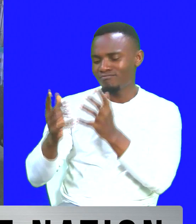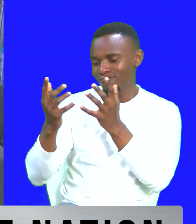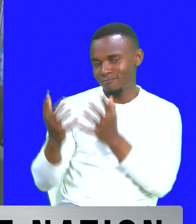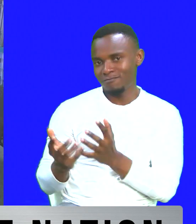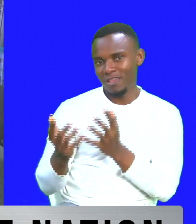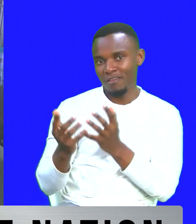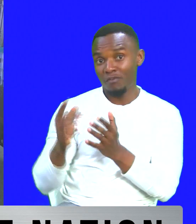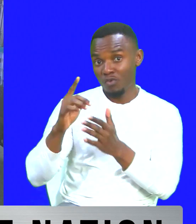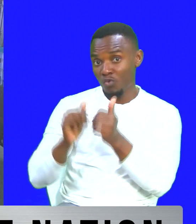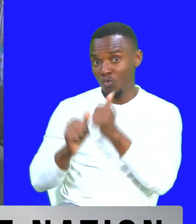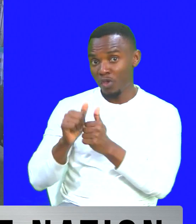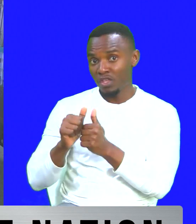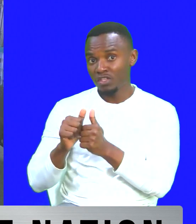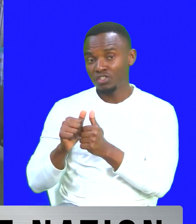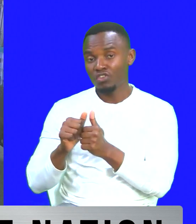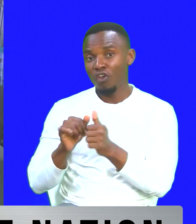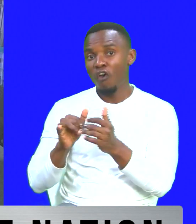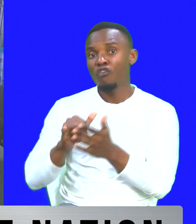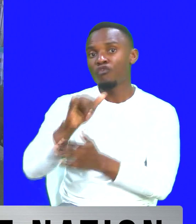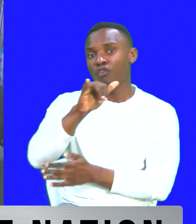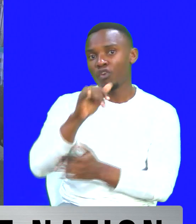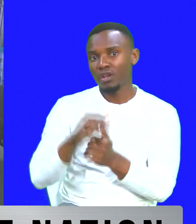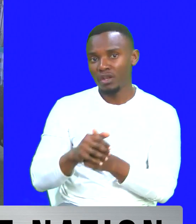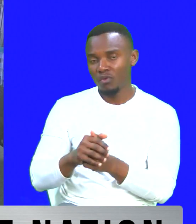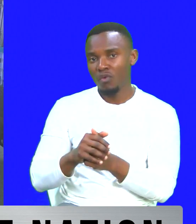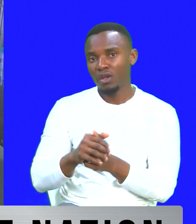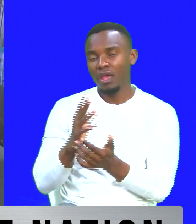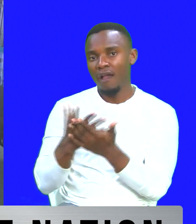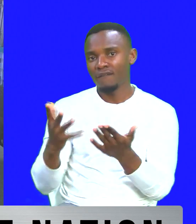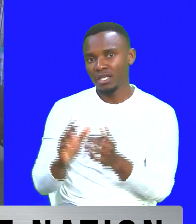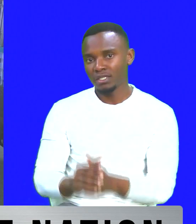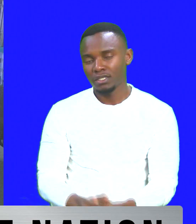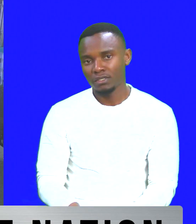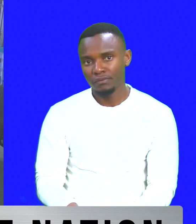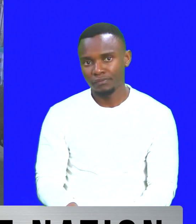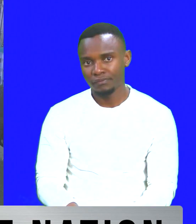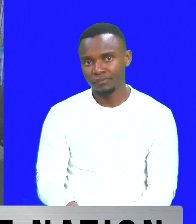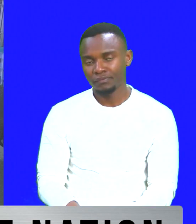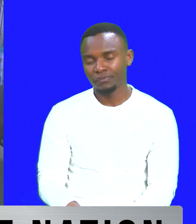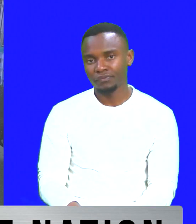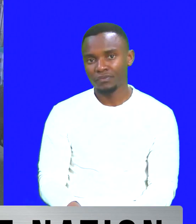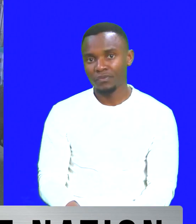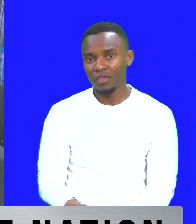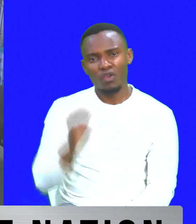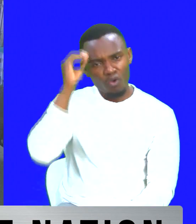this, what is the direction here? Your opinion again. Well, Jonah, if